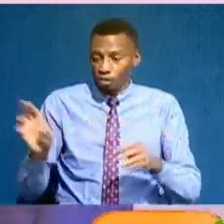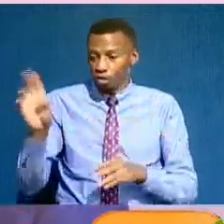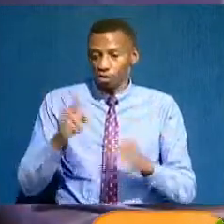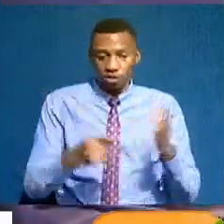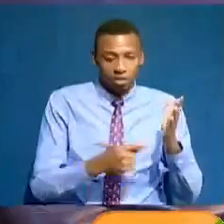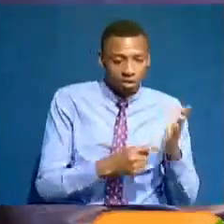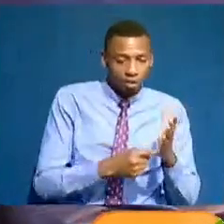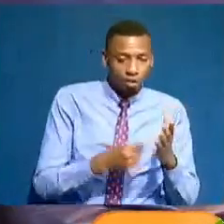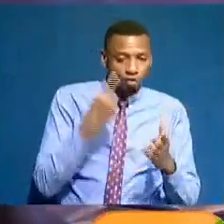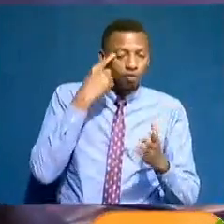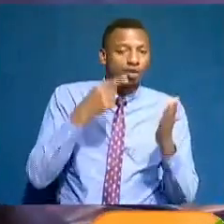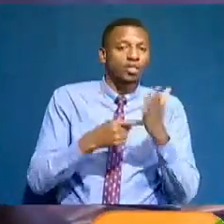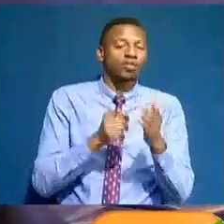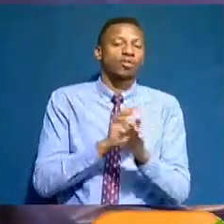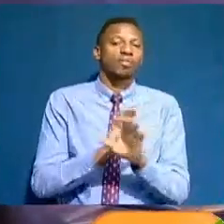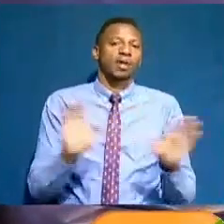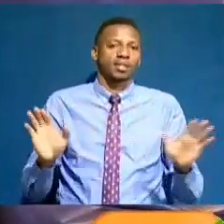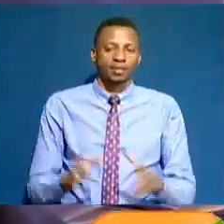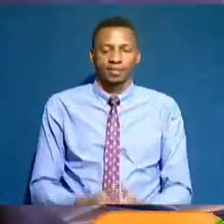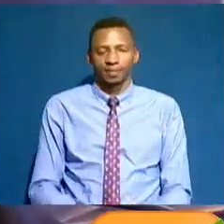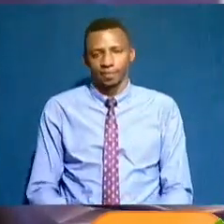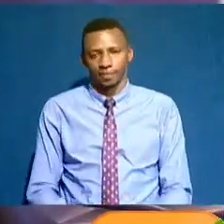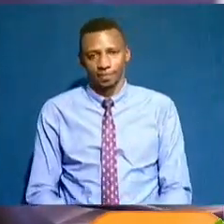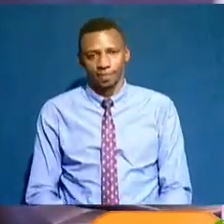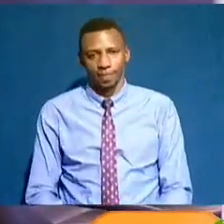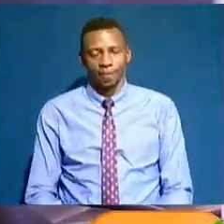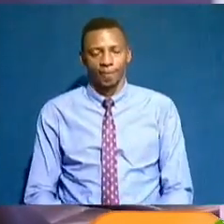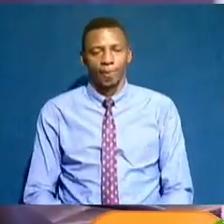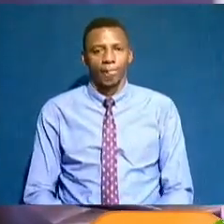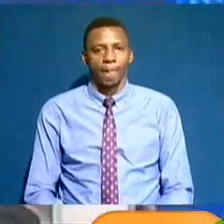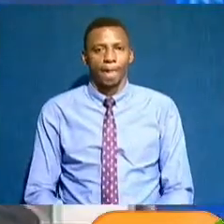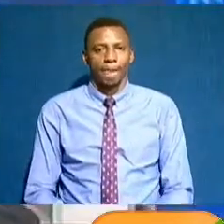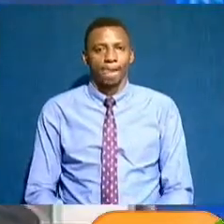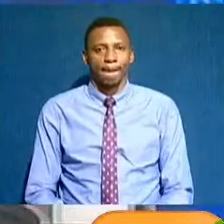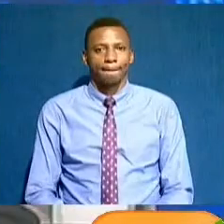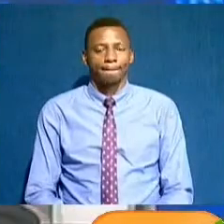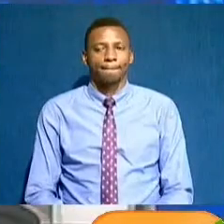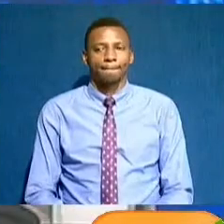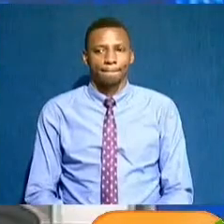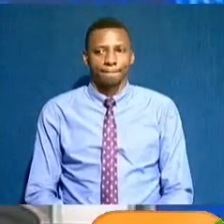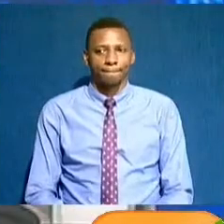technology's sake. Jimmy Mbogo, Citizen TV, Nairobi.